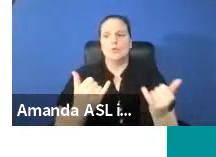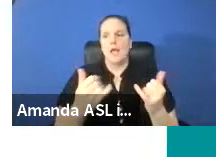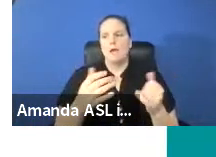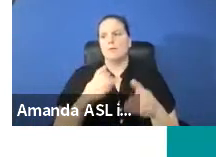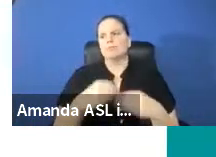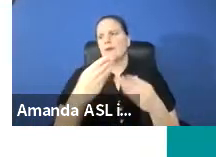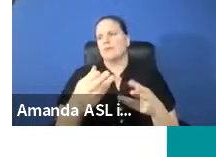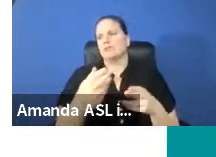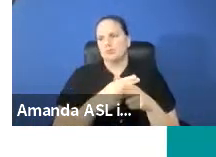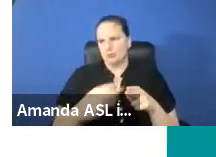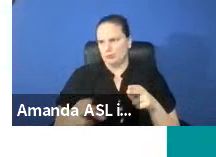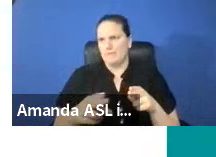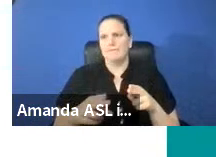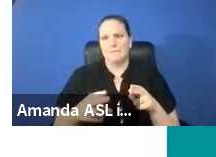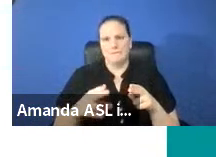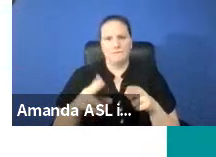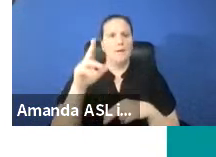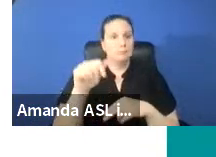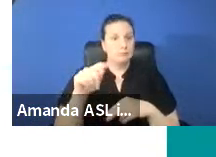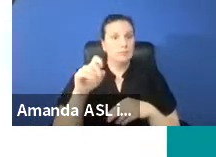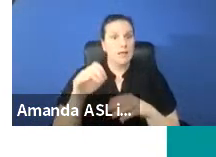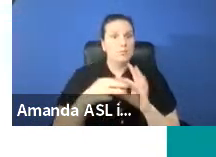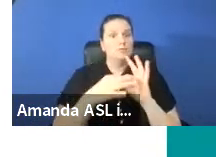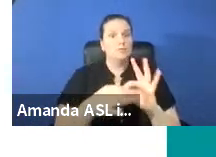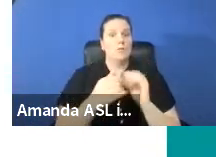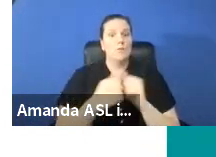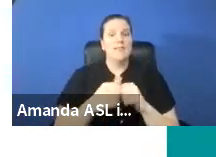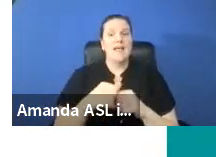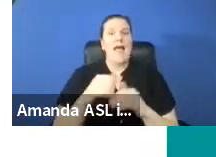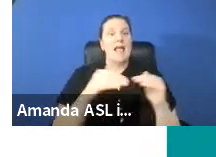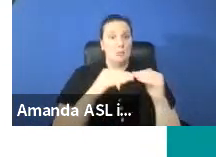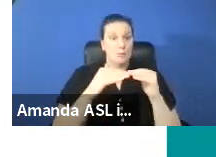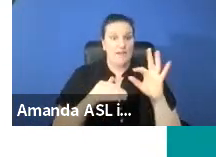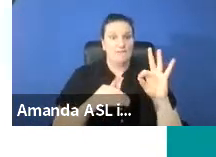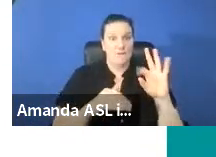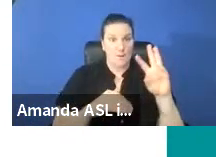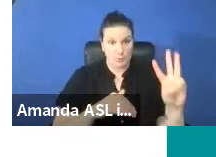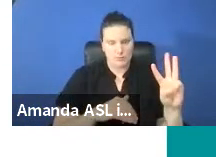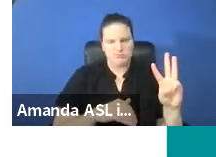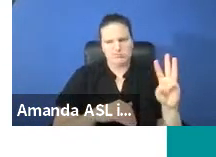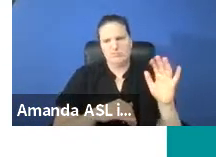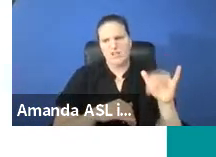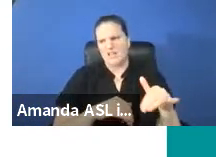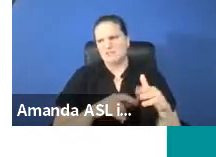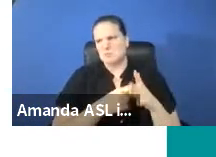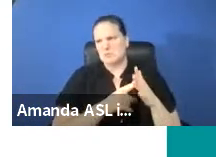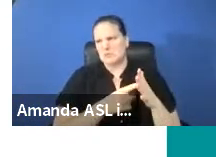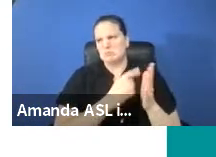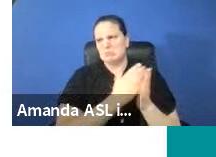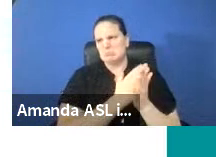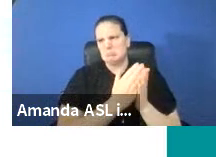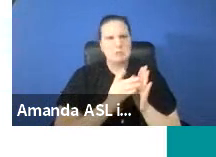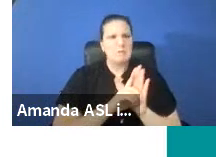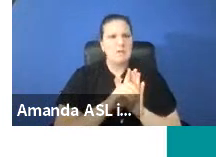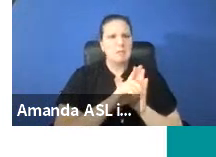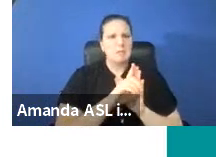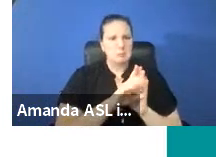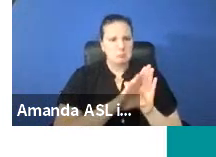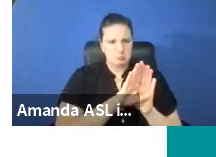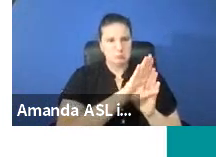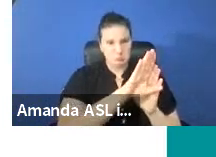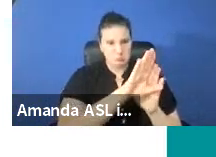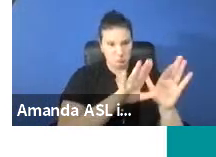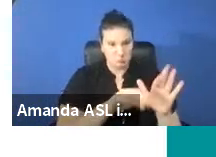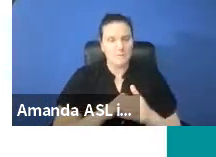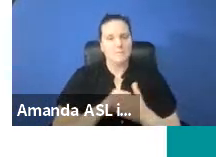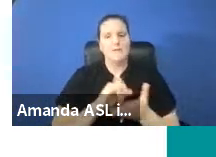a brief update in regards to the equity framework that's kind of towards the beginning stages of development. And